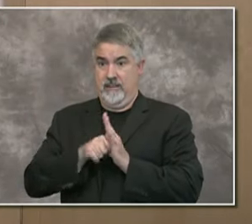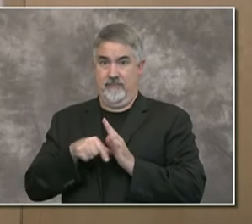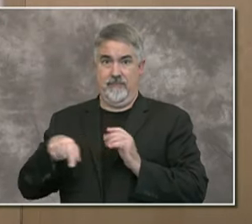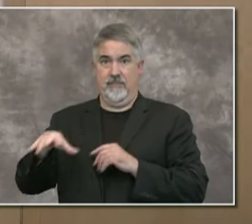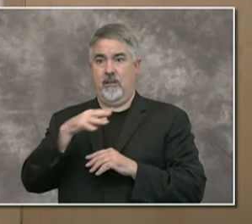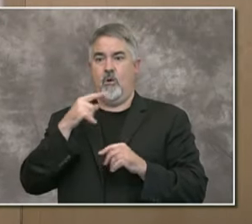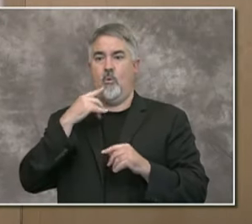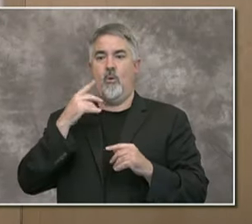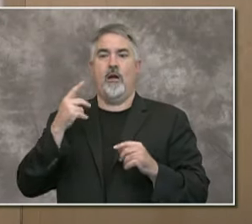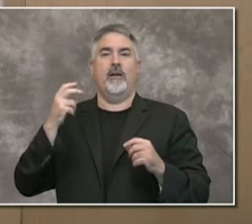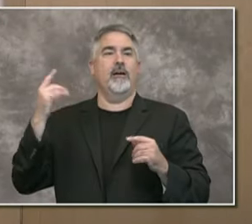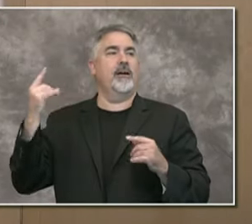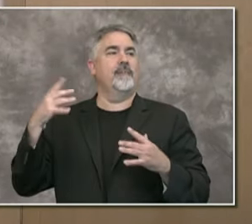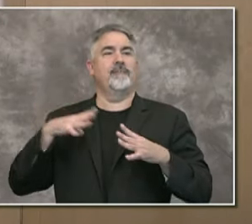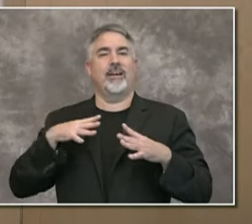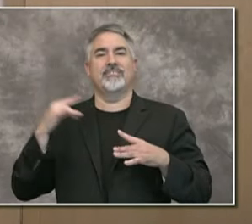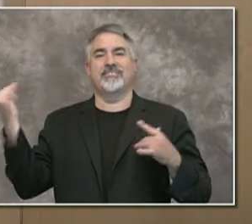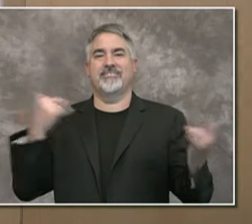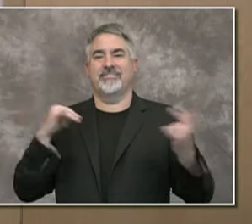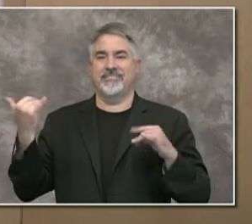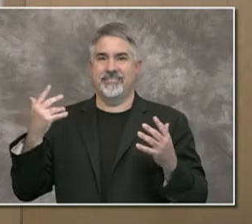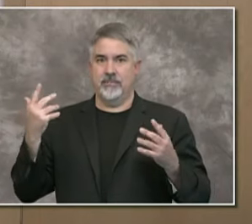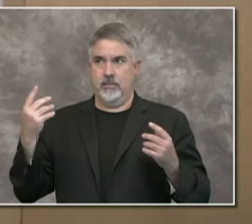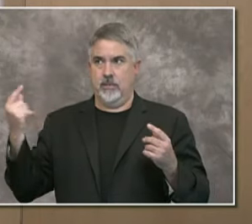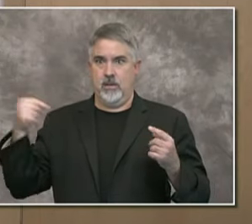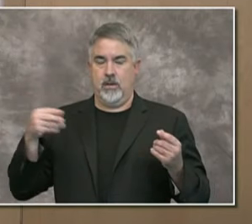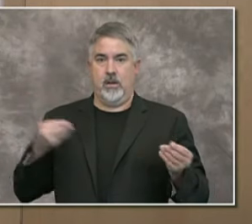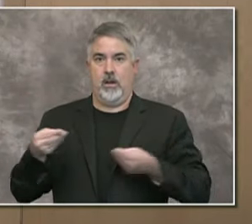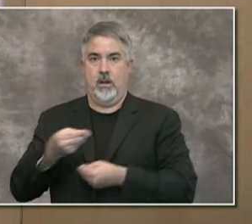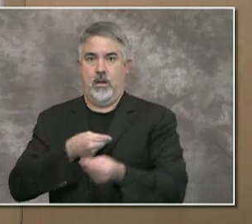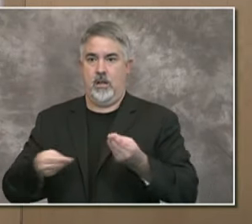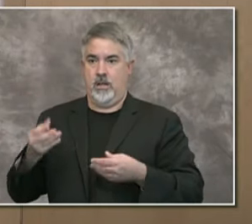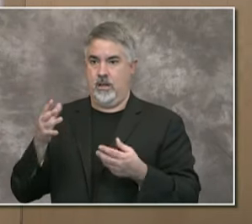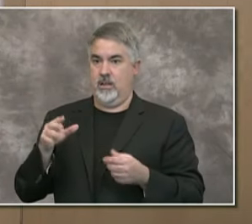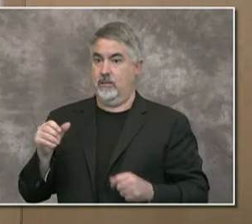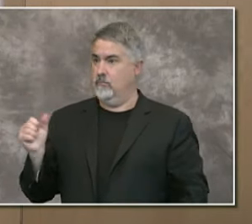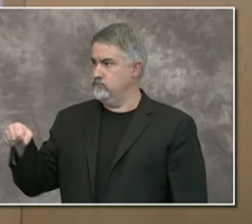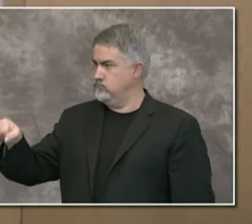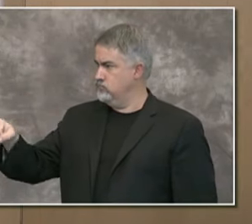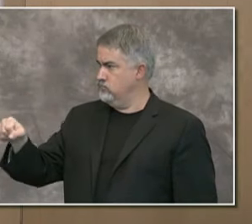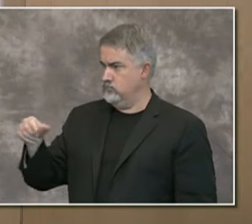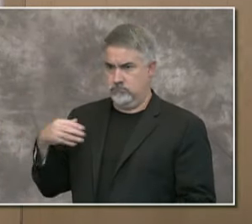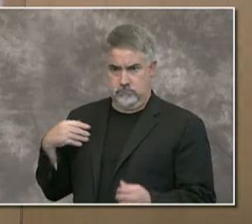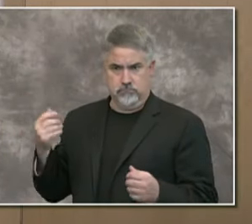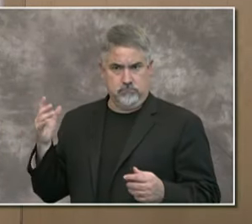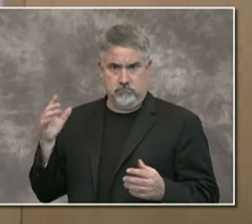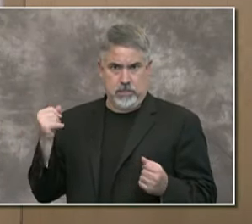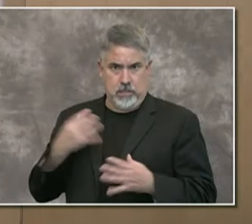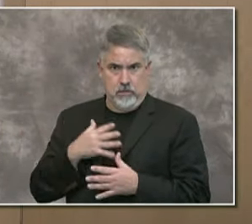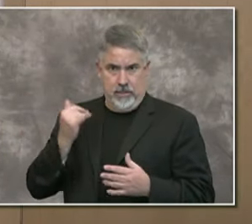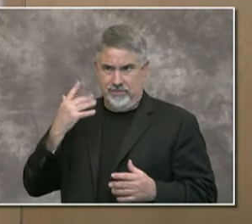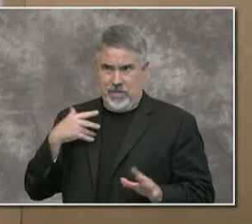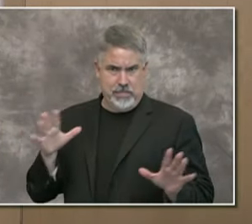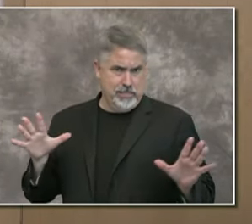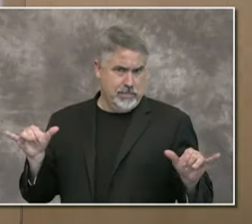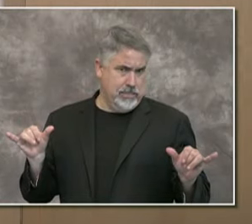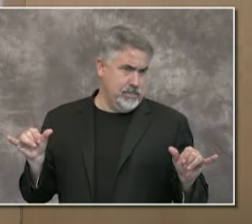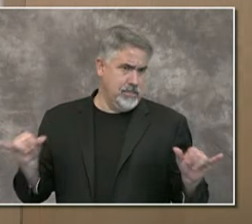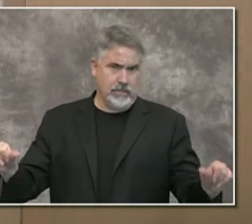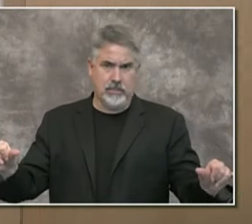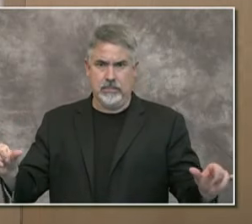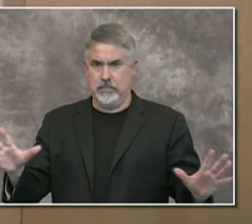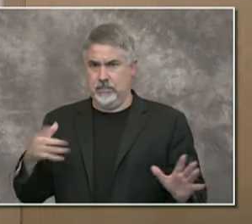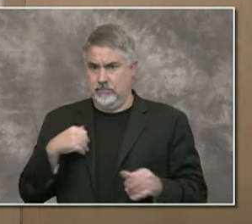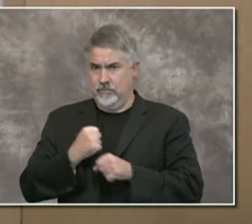to the virus? So absolutely, we would anticipate that. Number one, currently there is